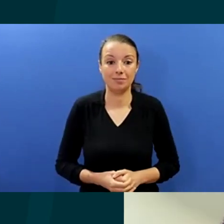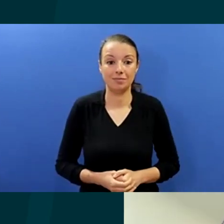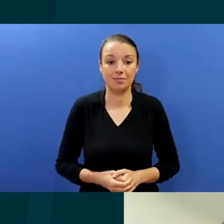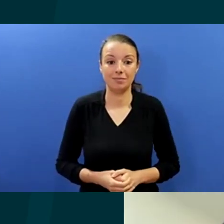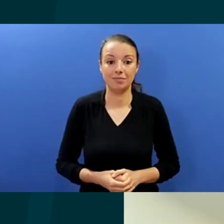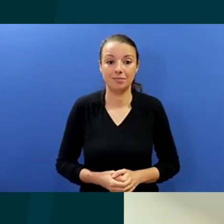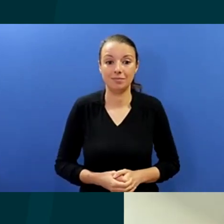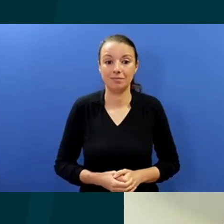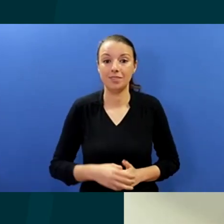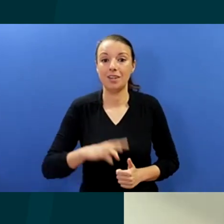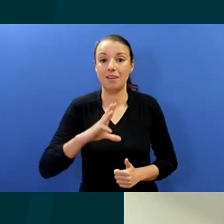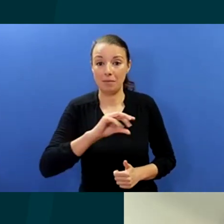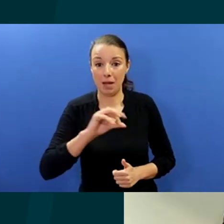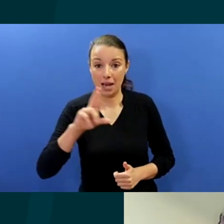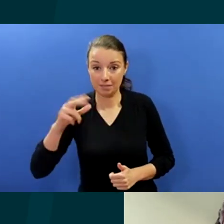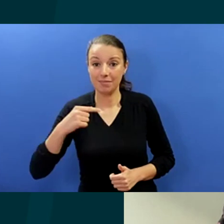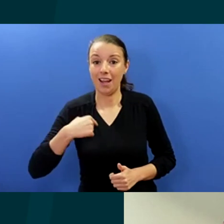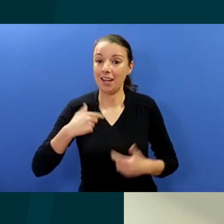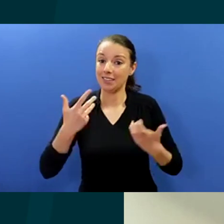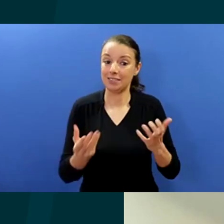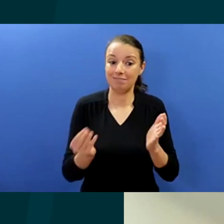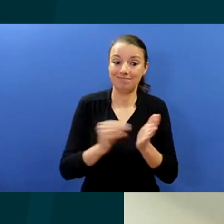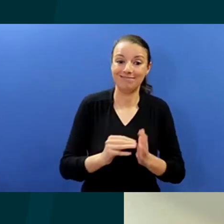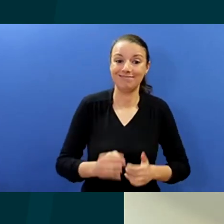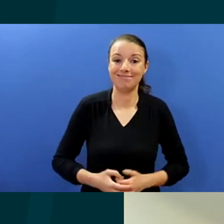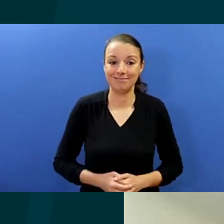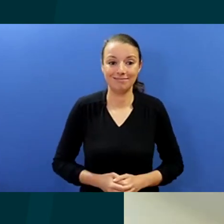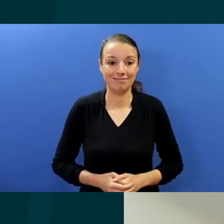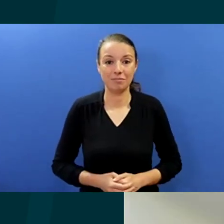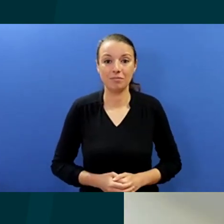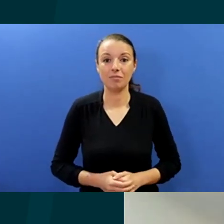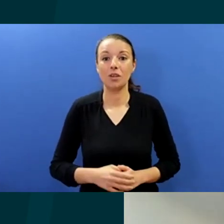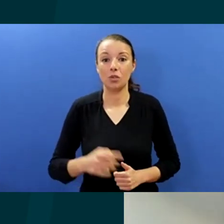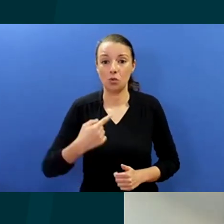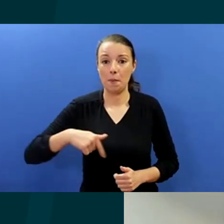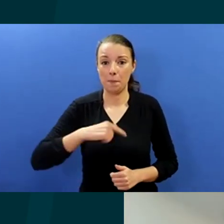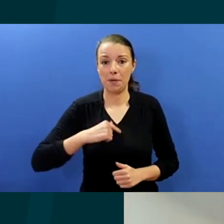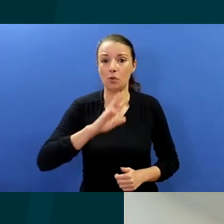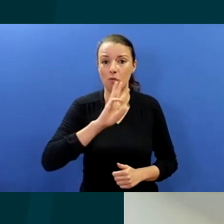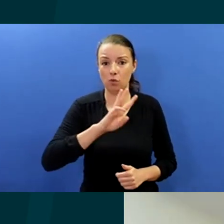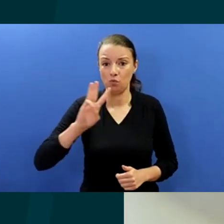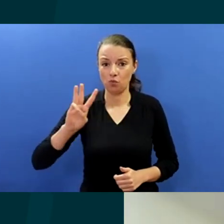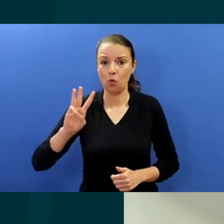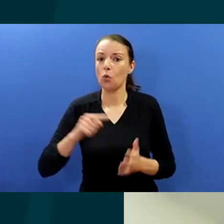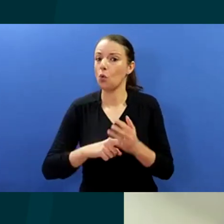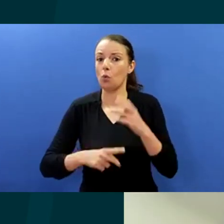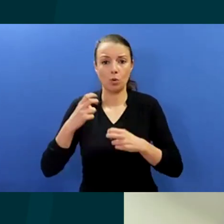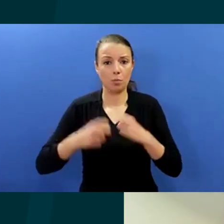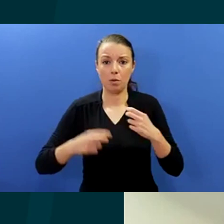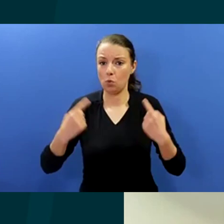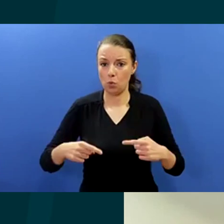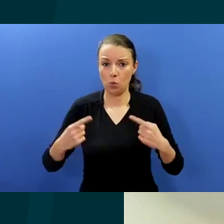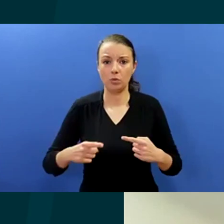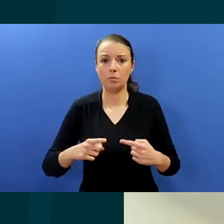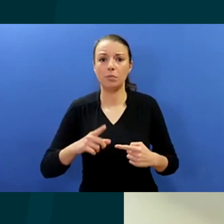to our platform, our data team platform. We had no problem so far with any hate speech. We had once